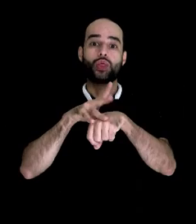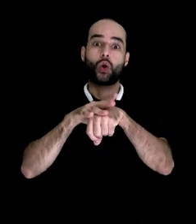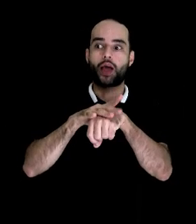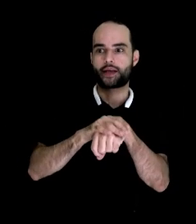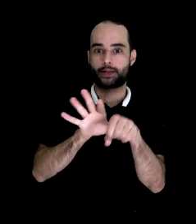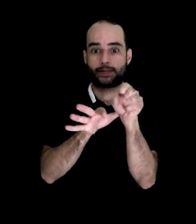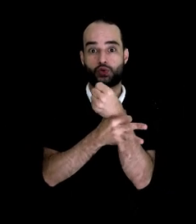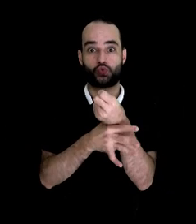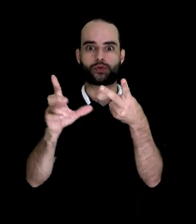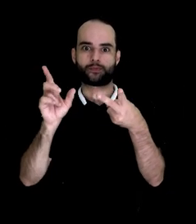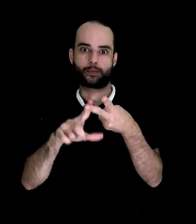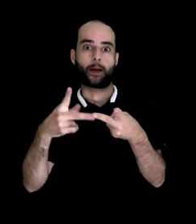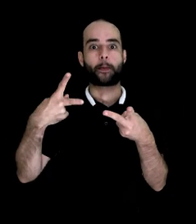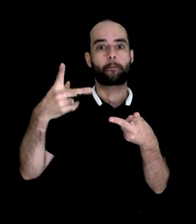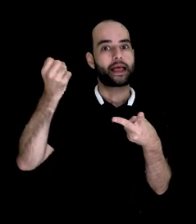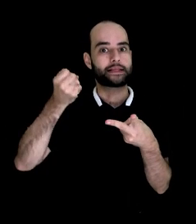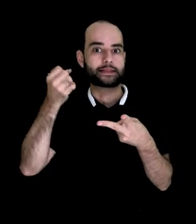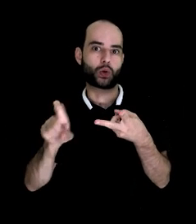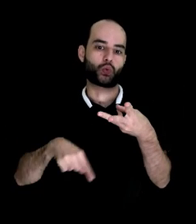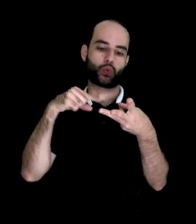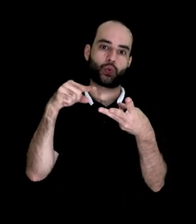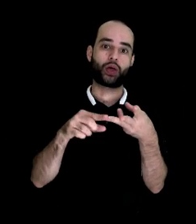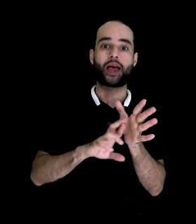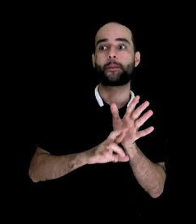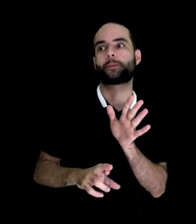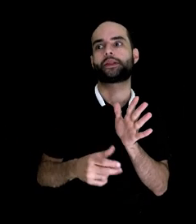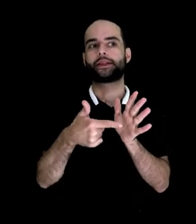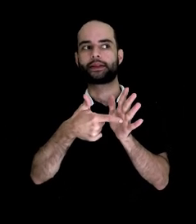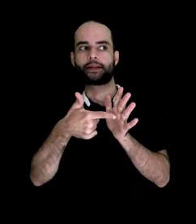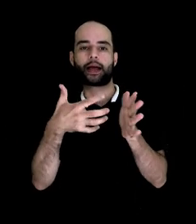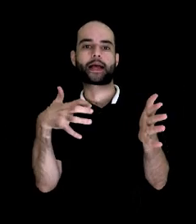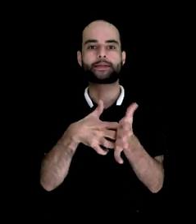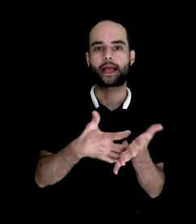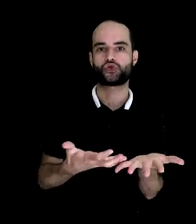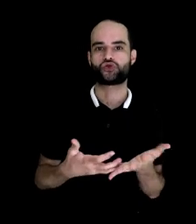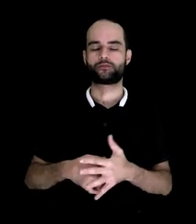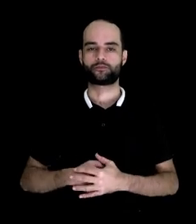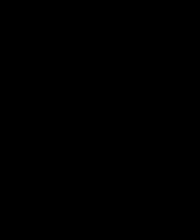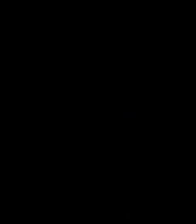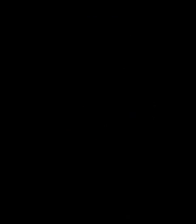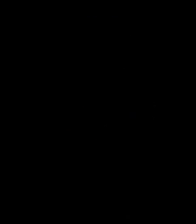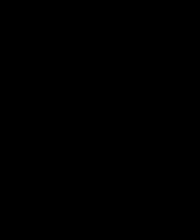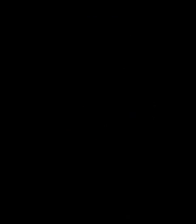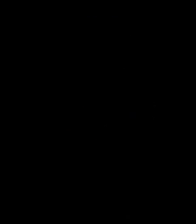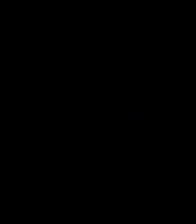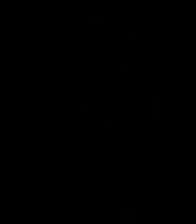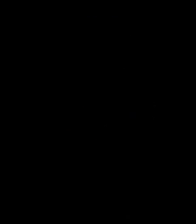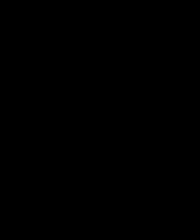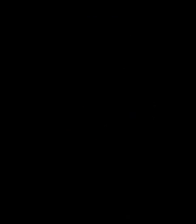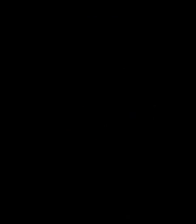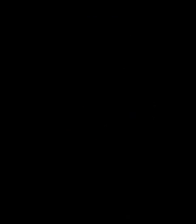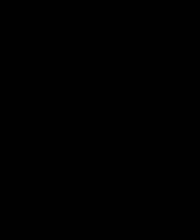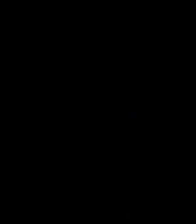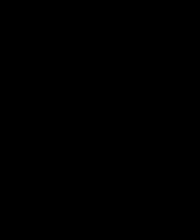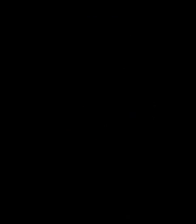less stable, with lower wages and no protection for workers. Example, sickness insurance,